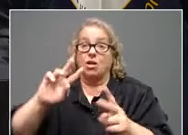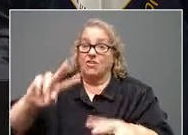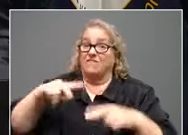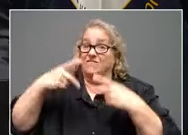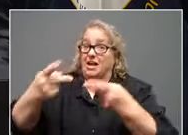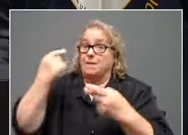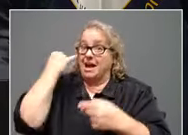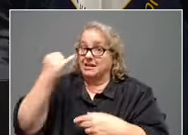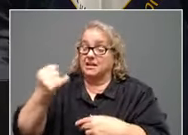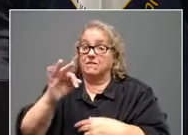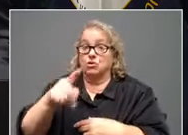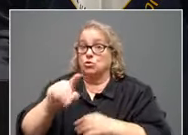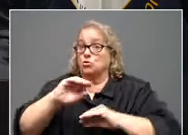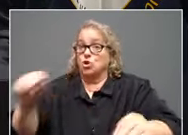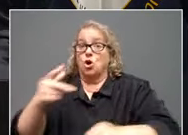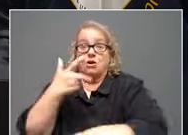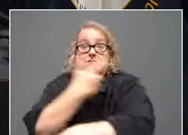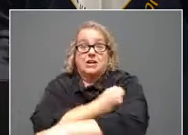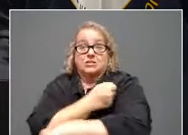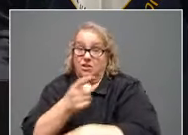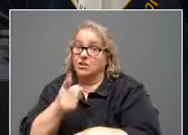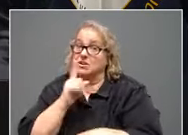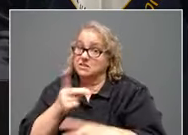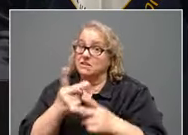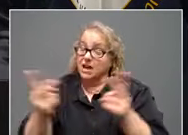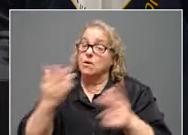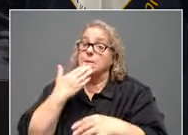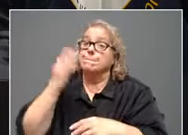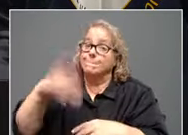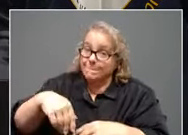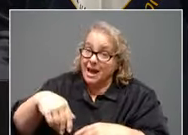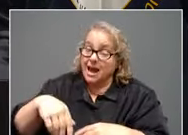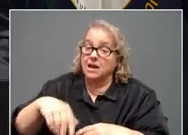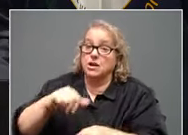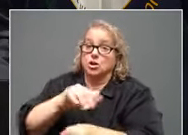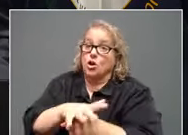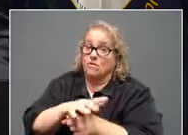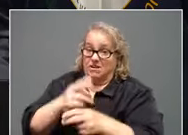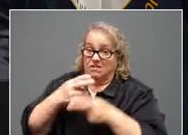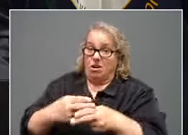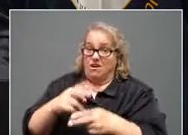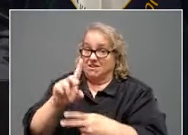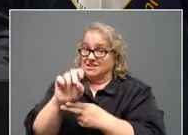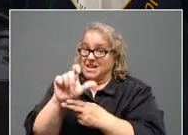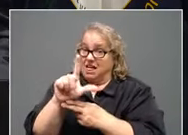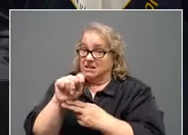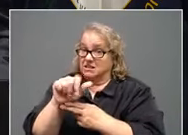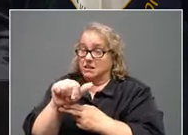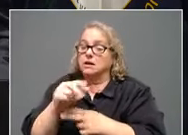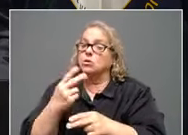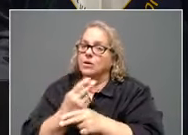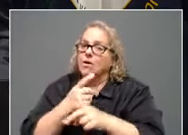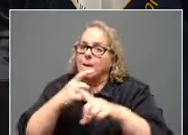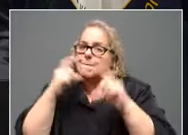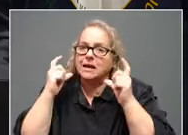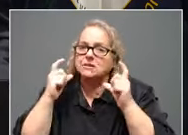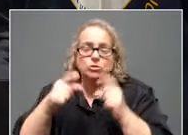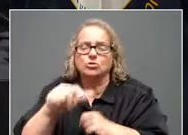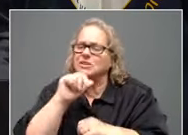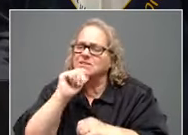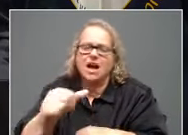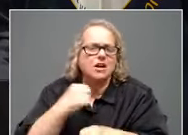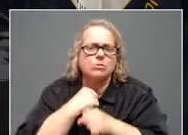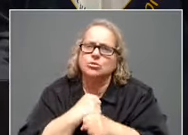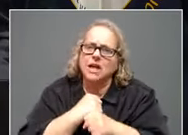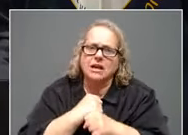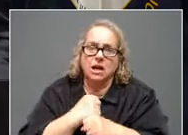unvaccinated, there's a Delta variant out there, and you should really consider wearing a mask because you are not protected, and the current